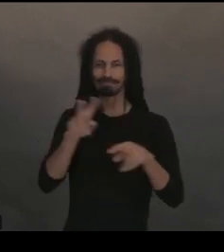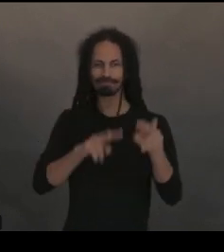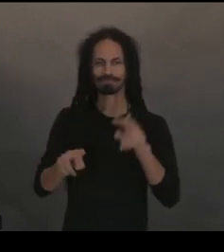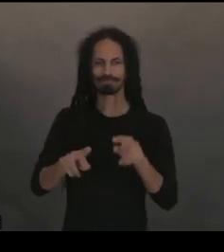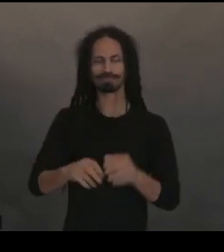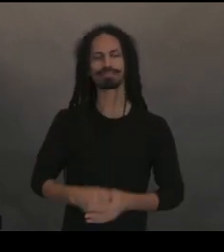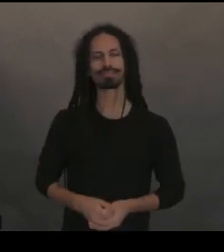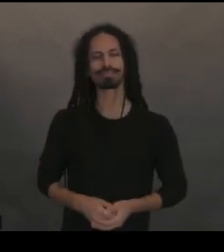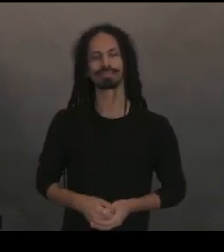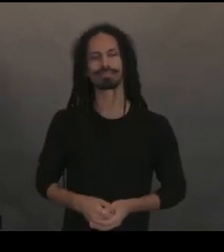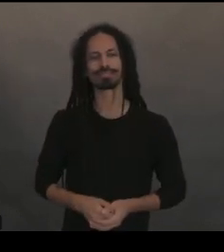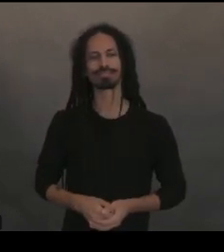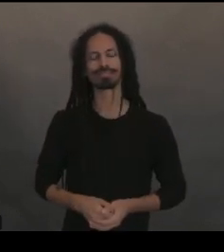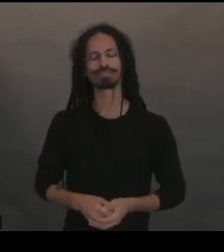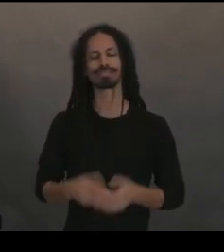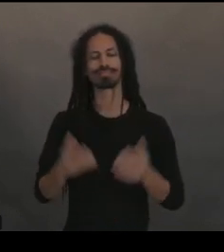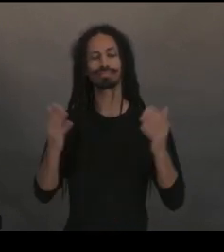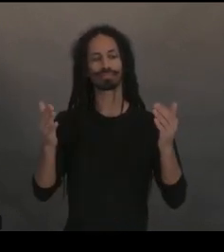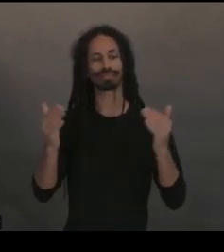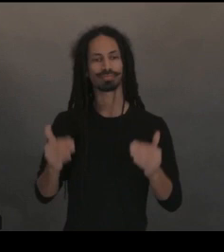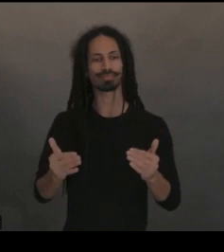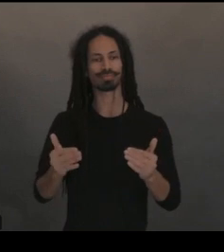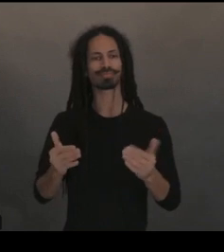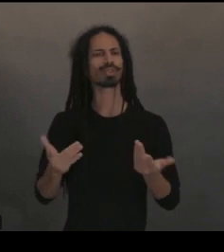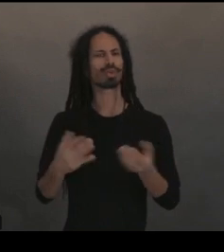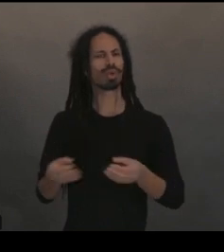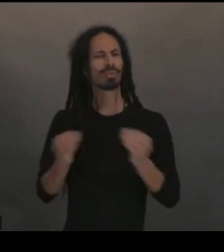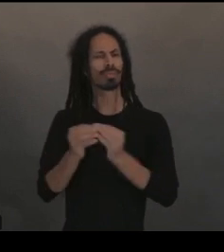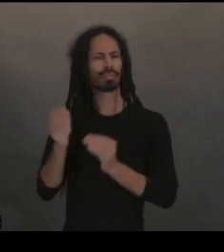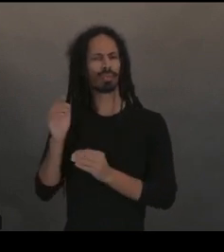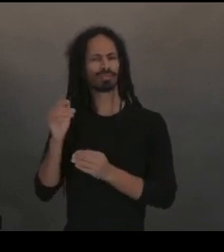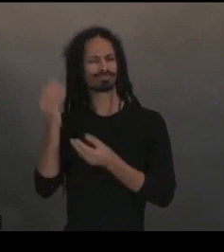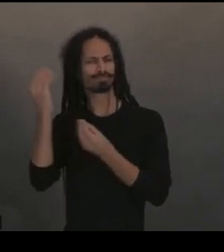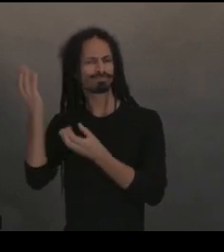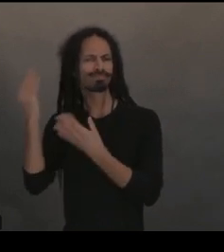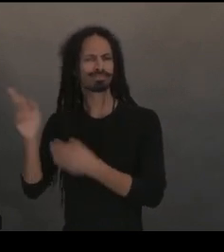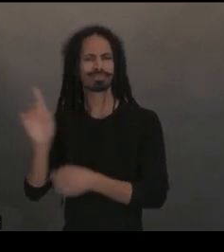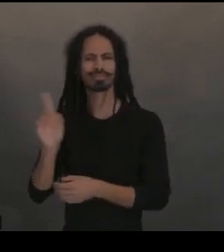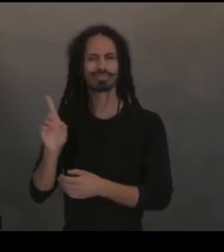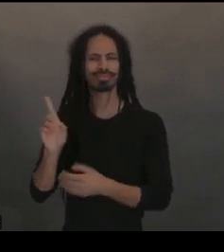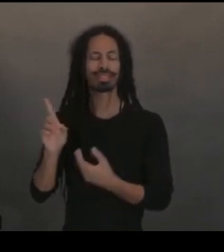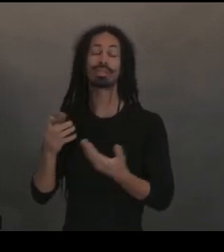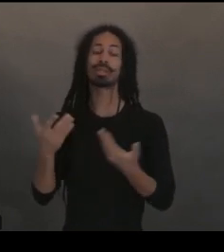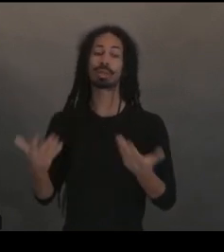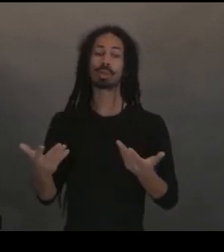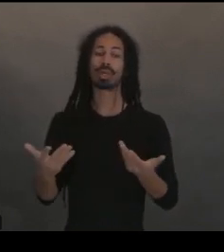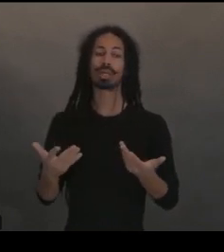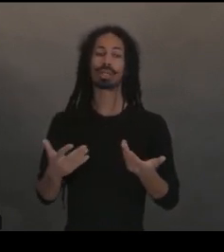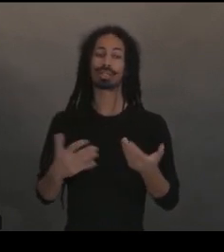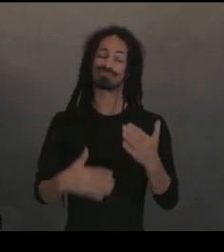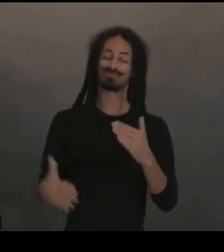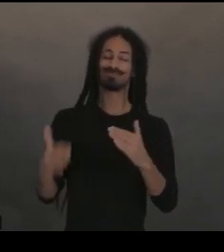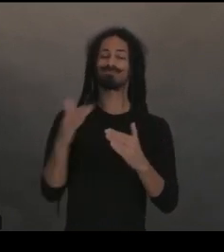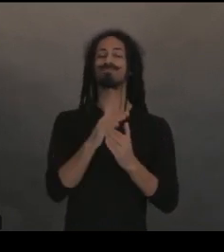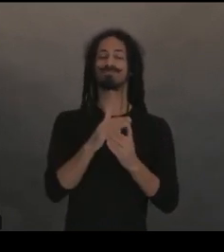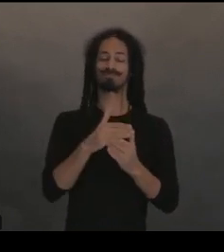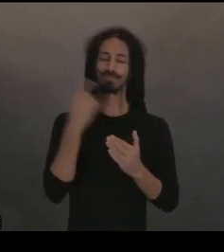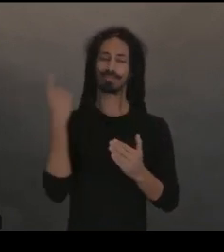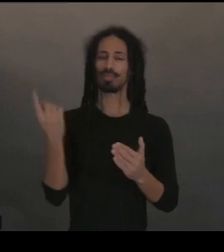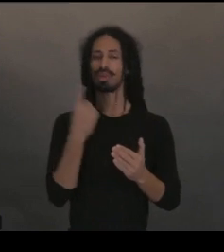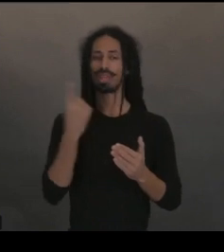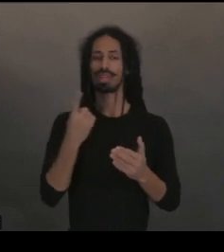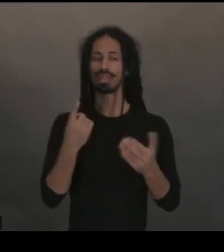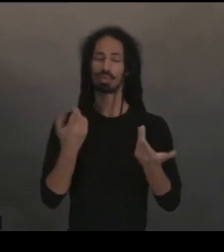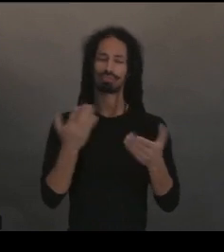So where can you go for more information? Well, number one resource that we always share with students is the